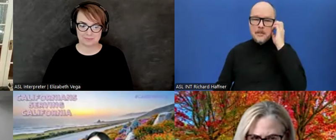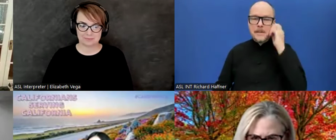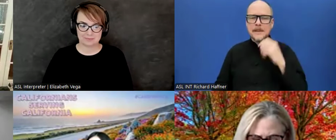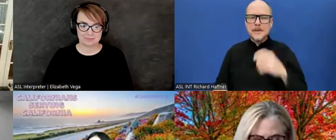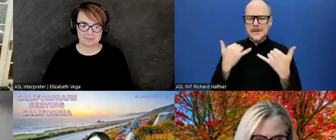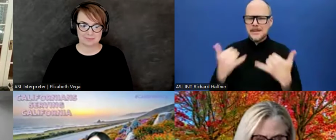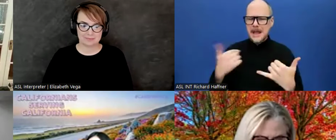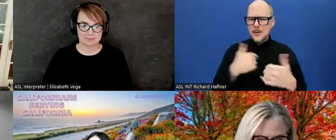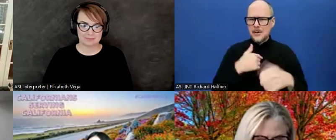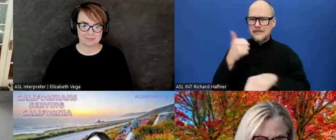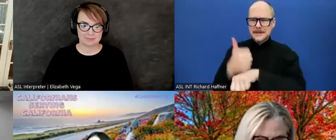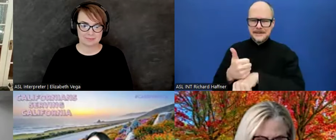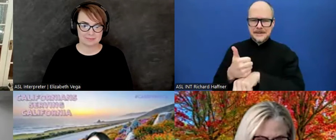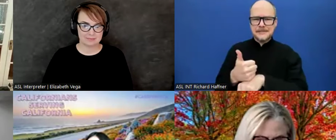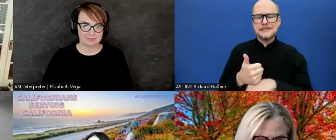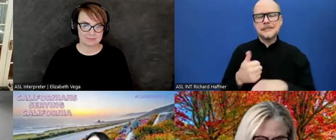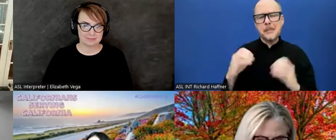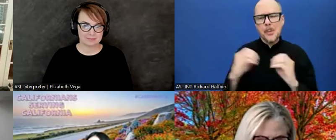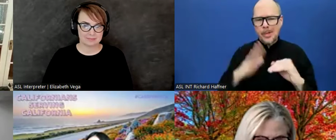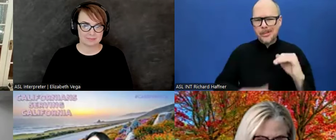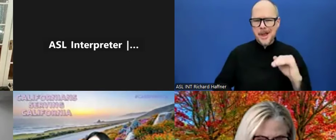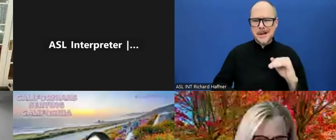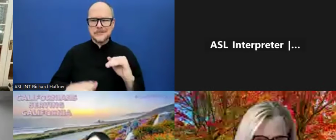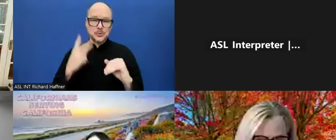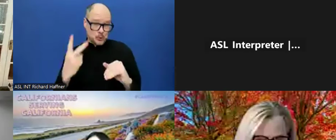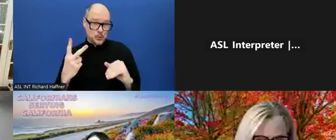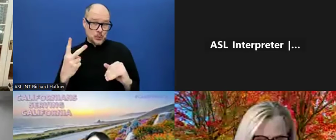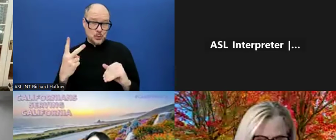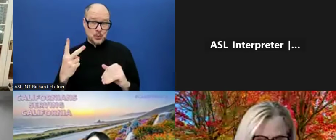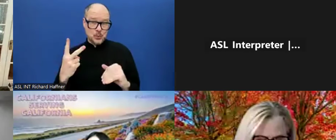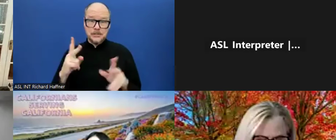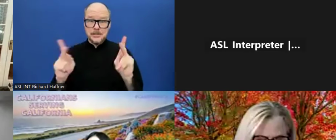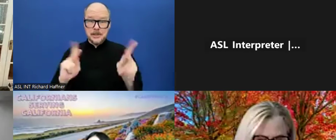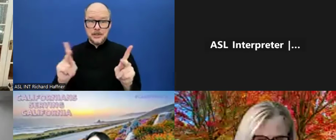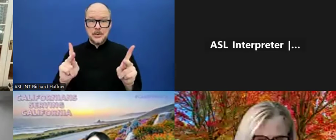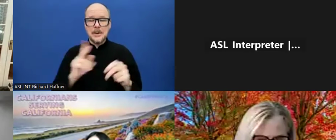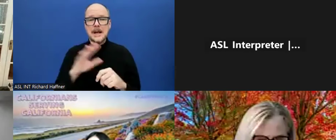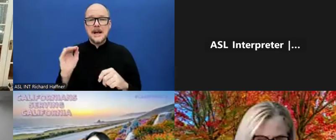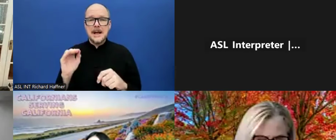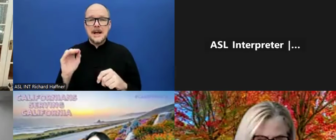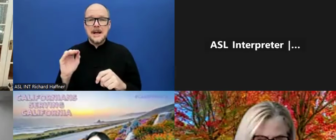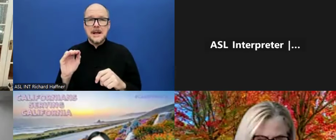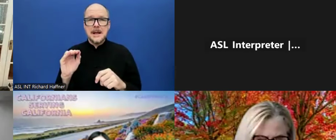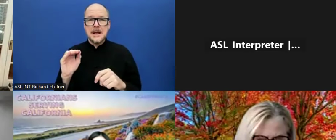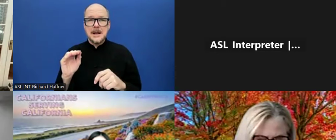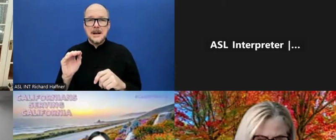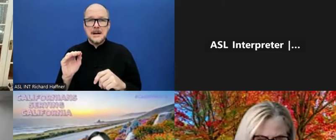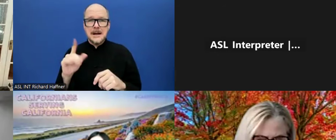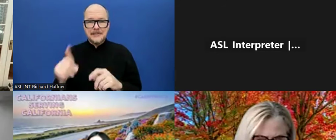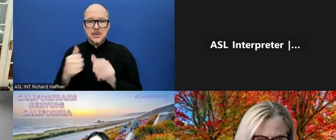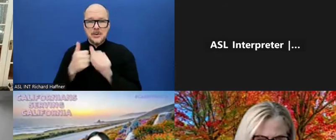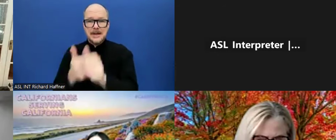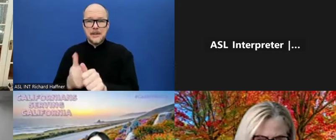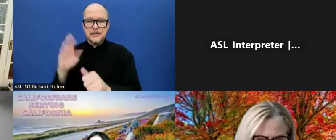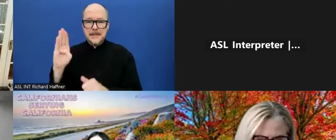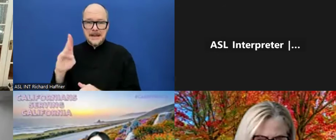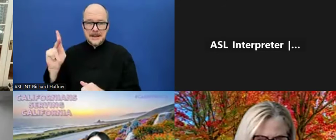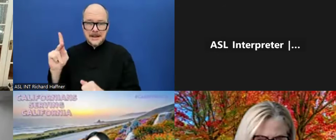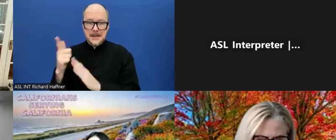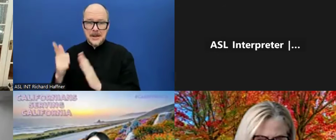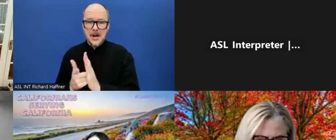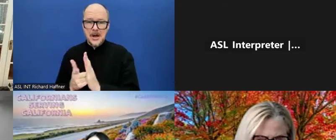obviously more than two that's needed and would be have to adhere to bag making, which I support